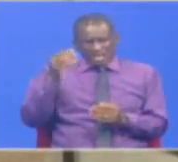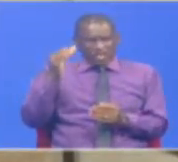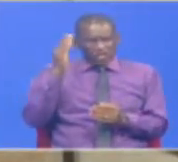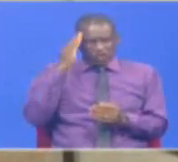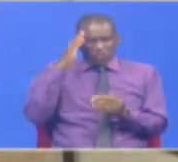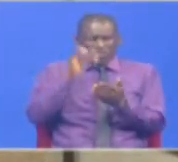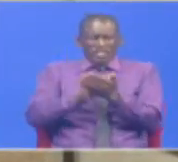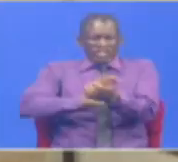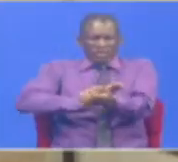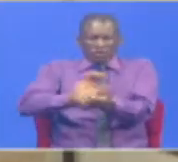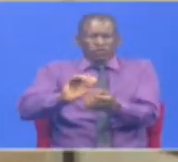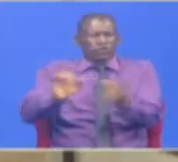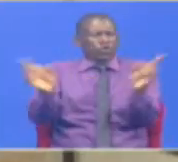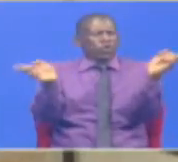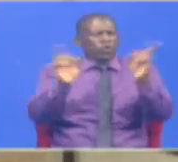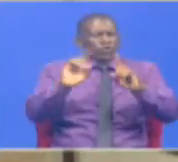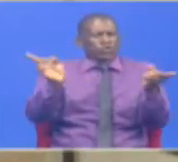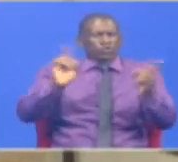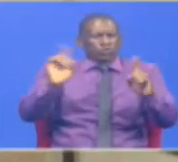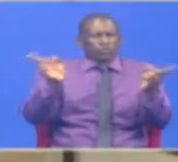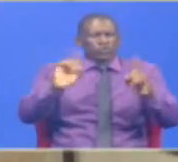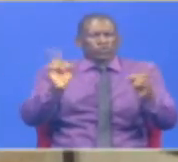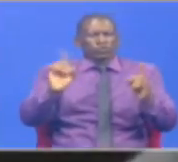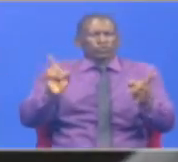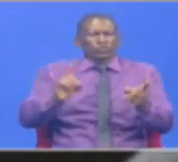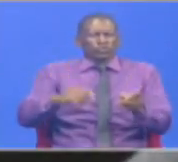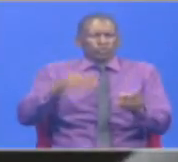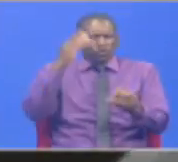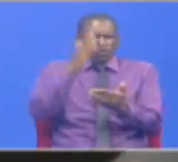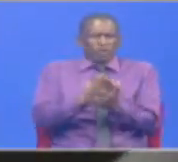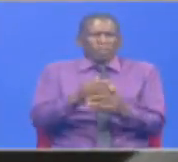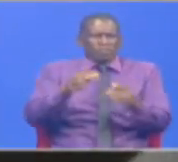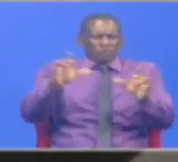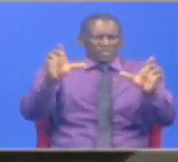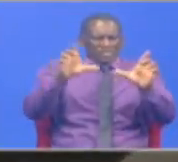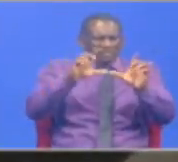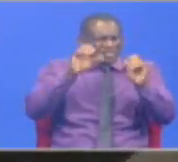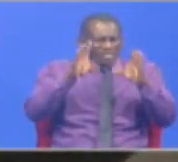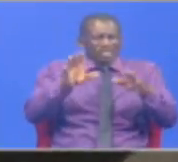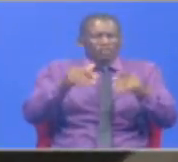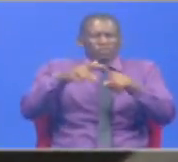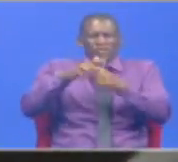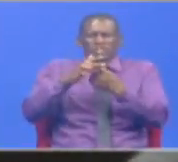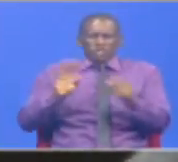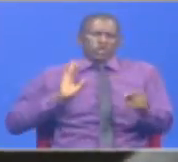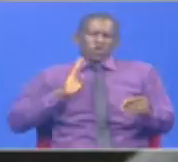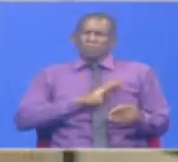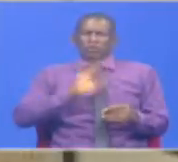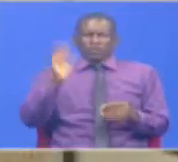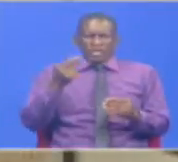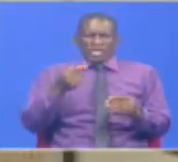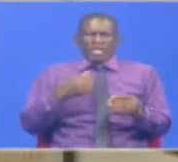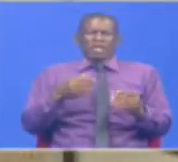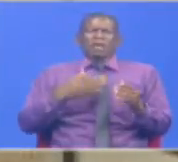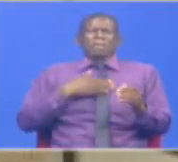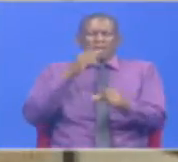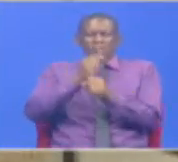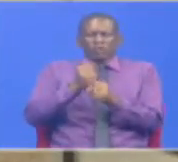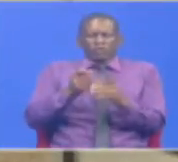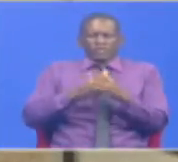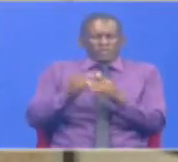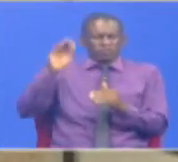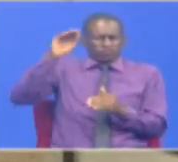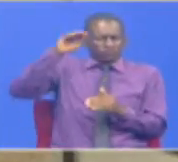not accredited by the Engineering Board of Kenya. My performance started going down in a way I couldn't